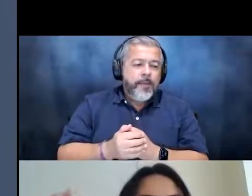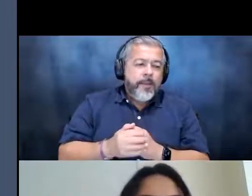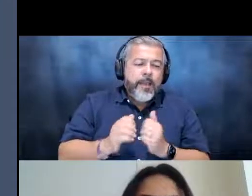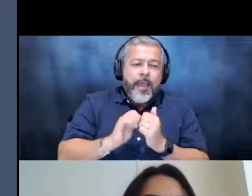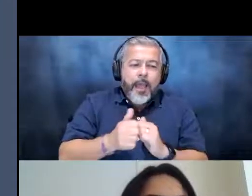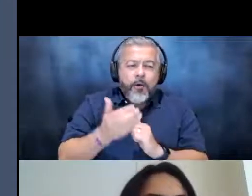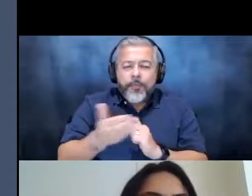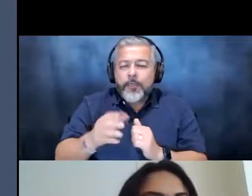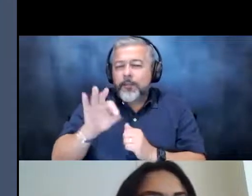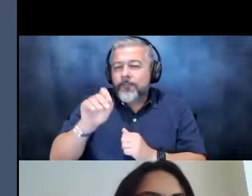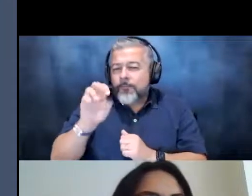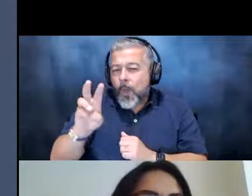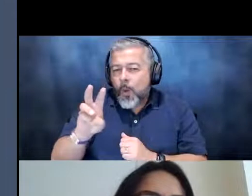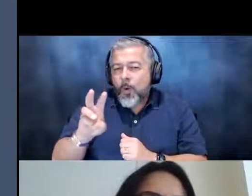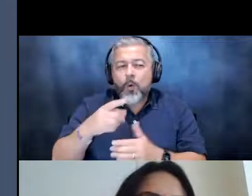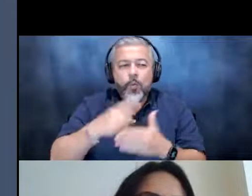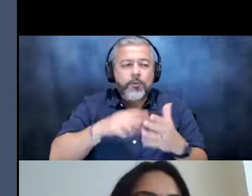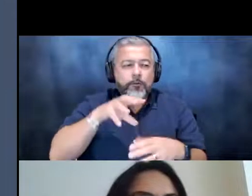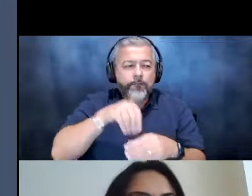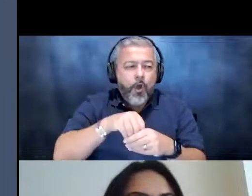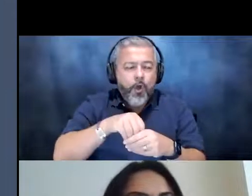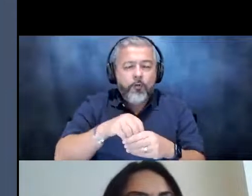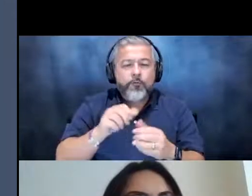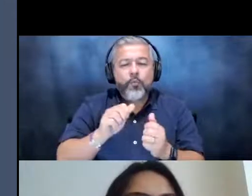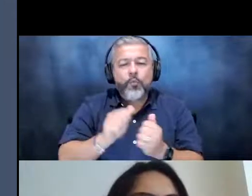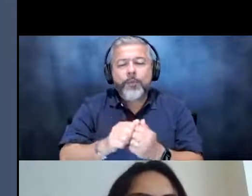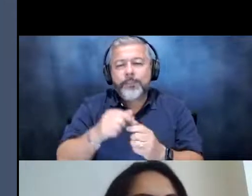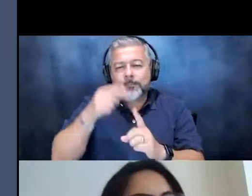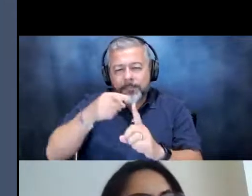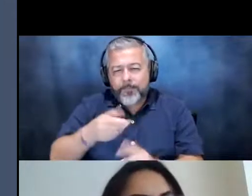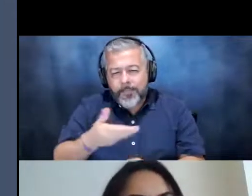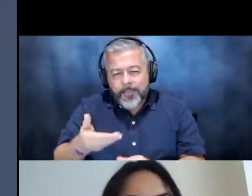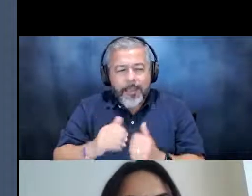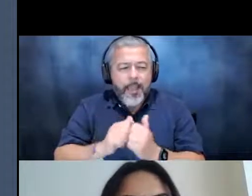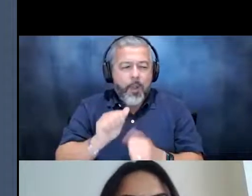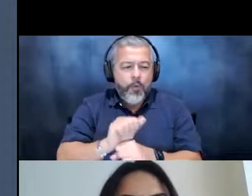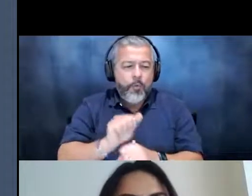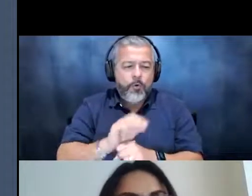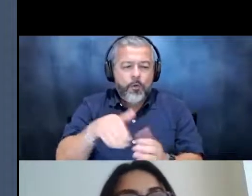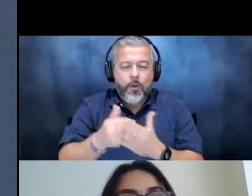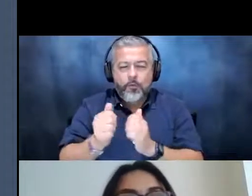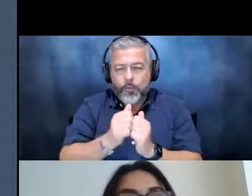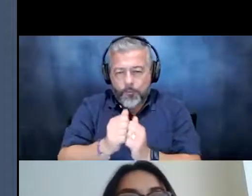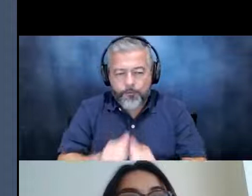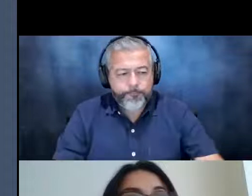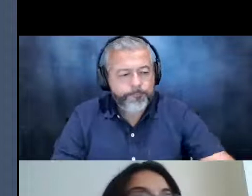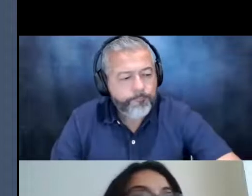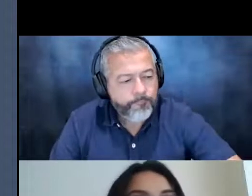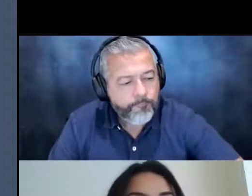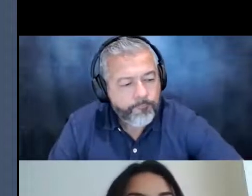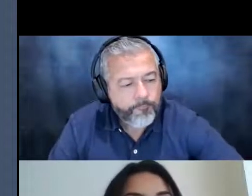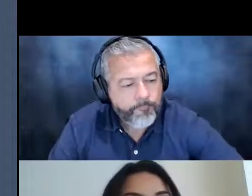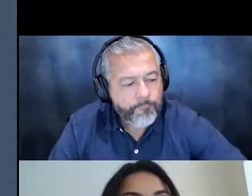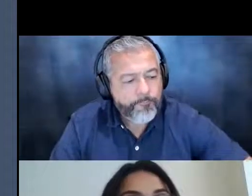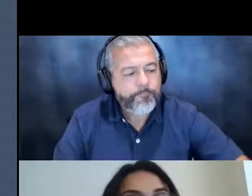things flow, who's involved with certain processes, and how does that work all together. We want to learn throughout